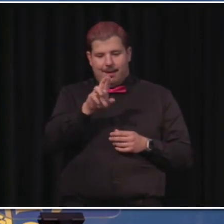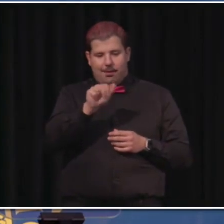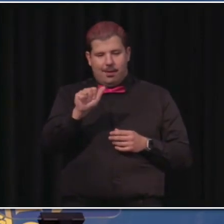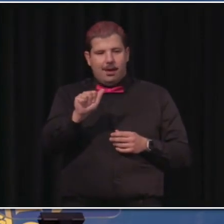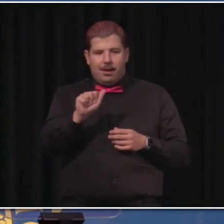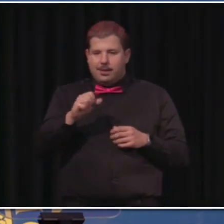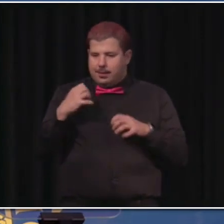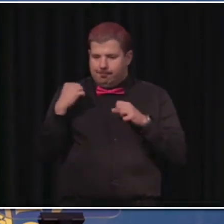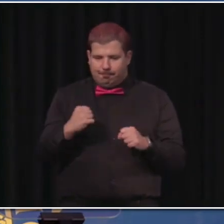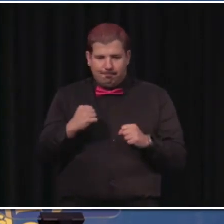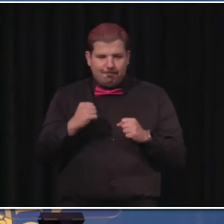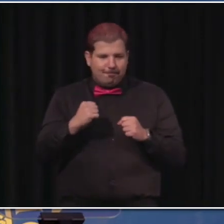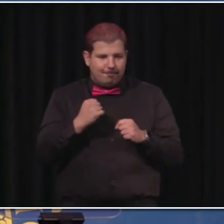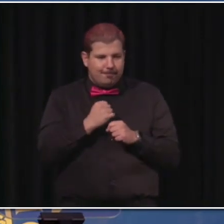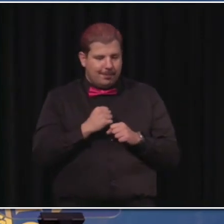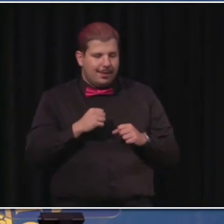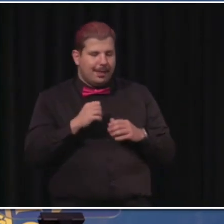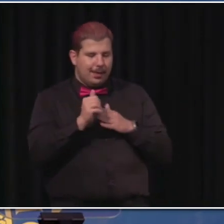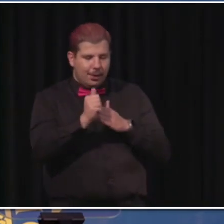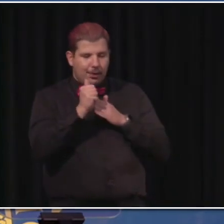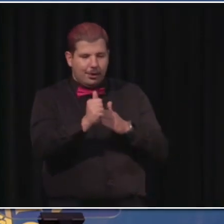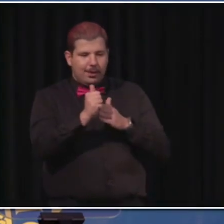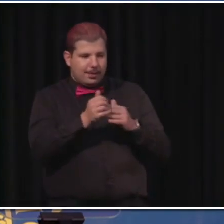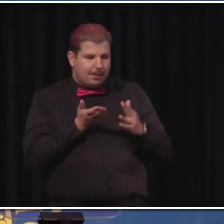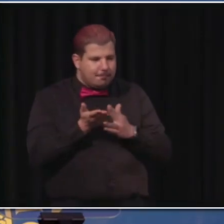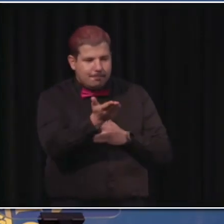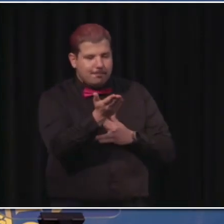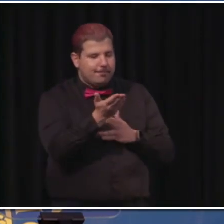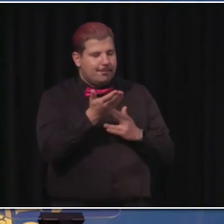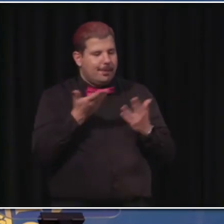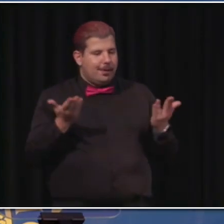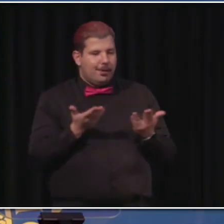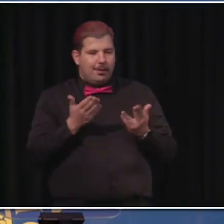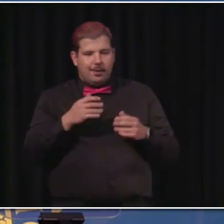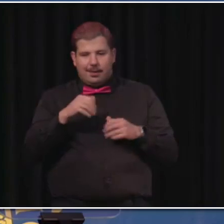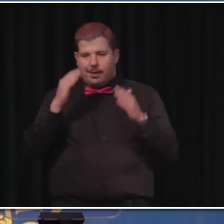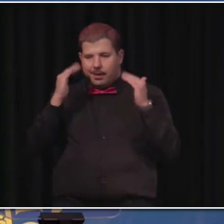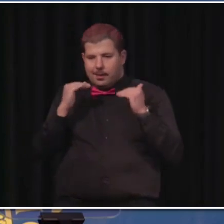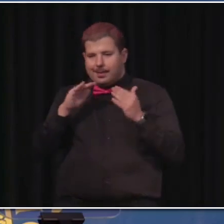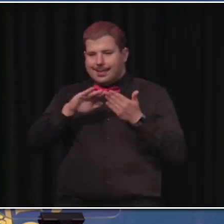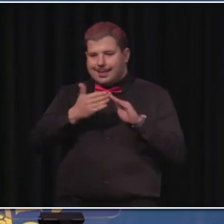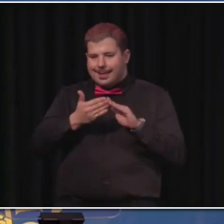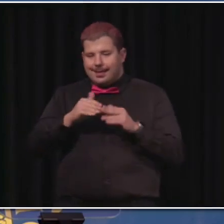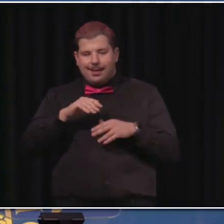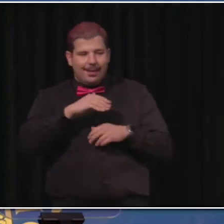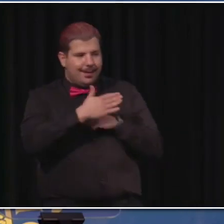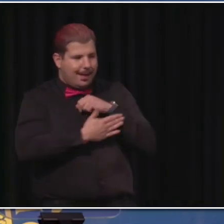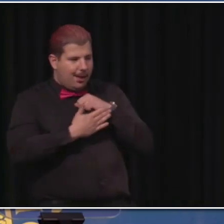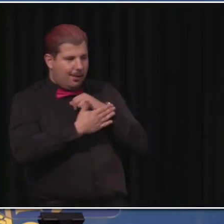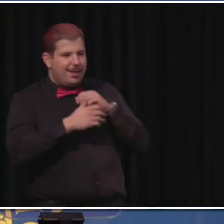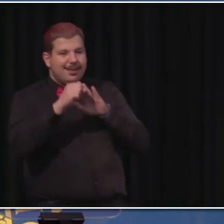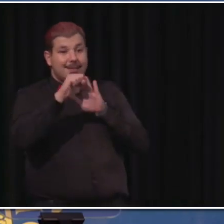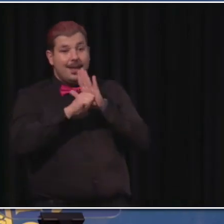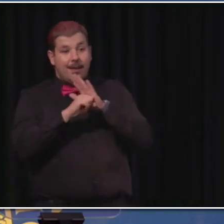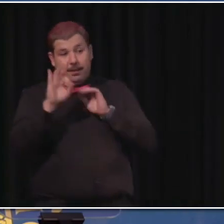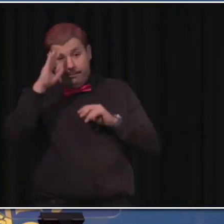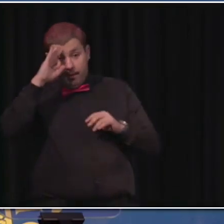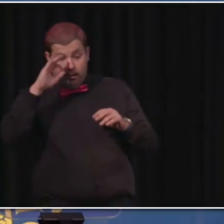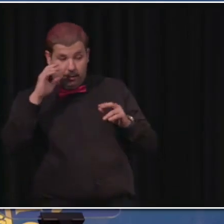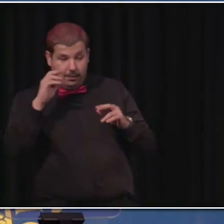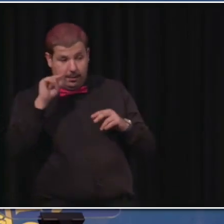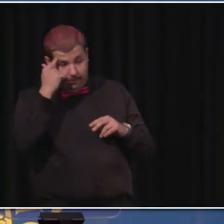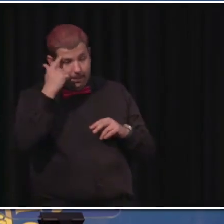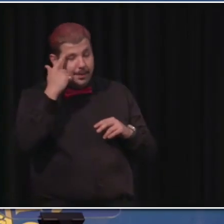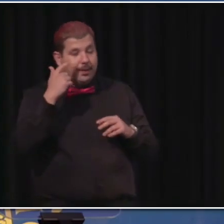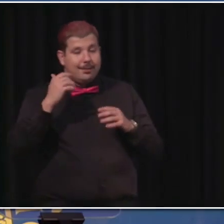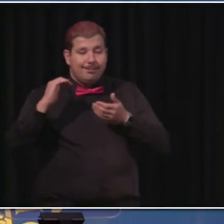leader that's going to help us through here. And I hope that the city and the county work together, and obviously the state and hopefully the federal government. But